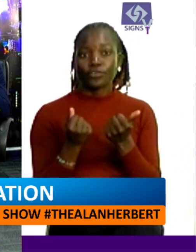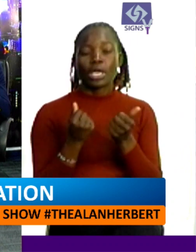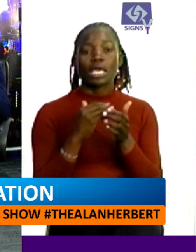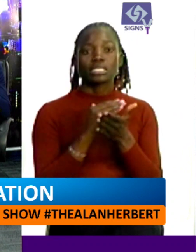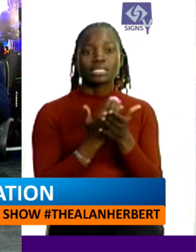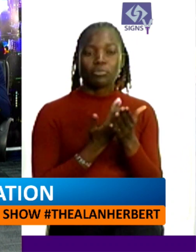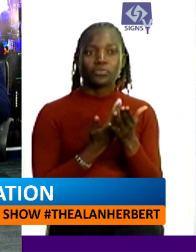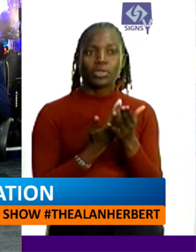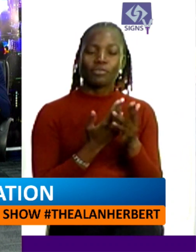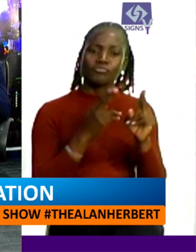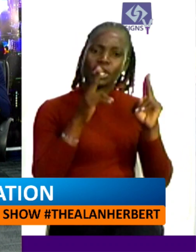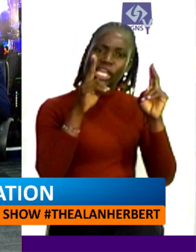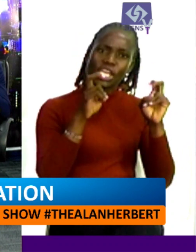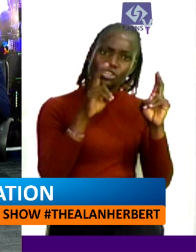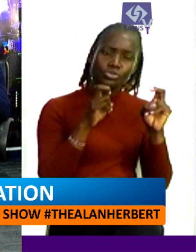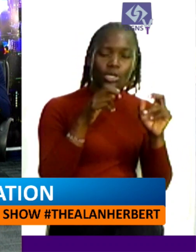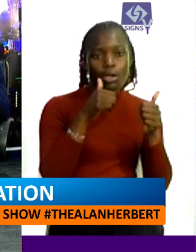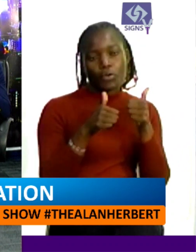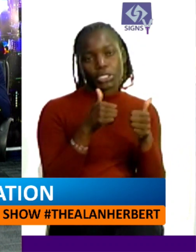pertinent issues facing the